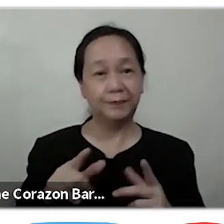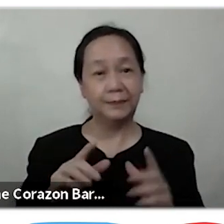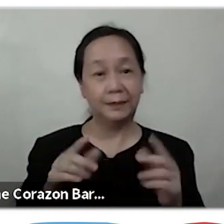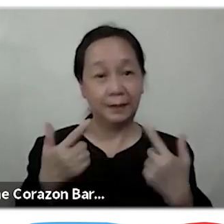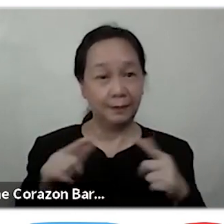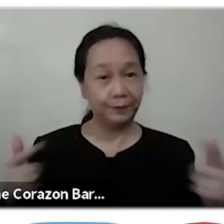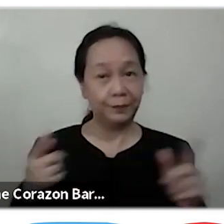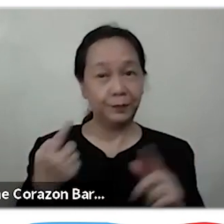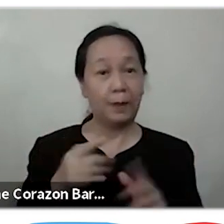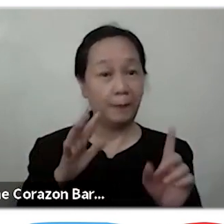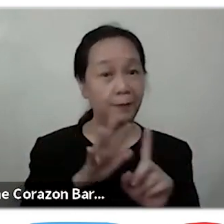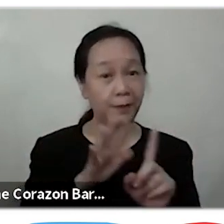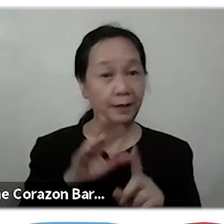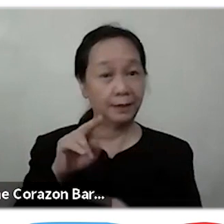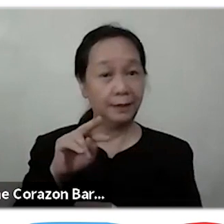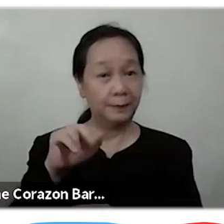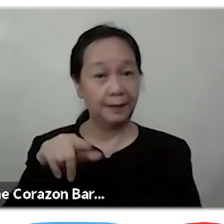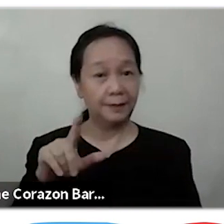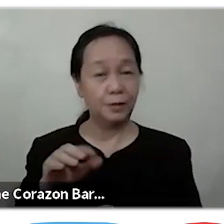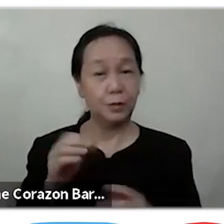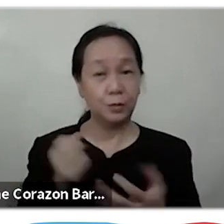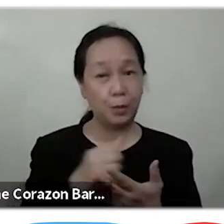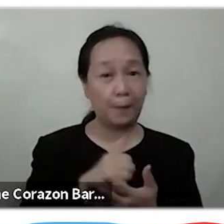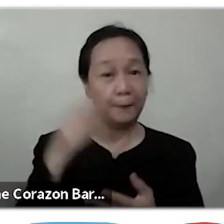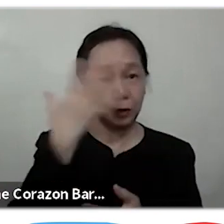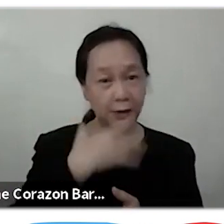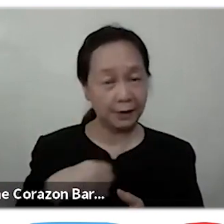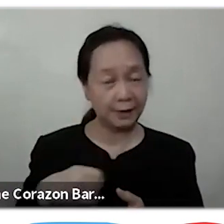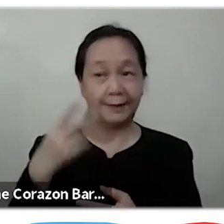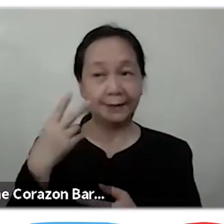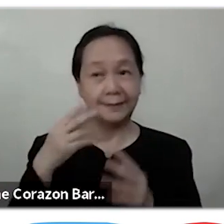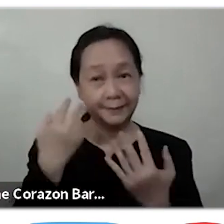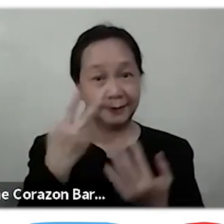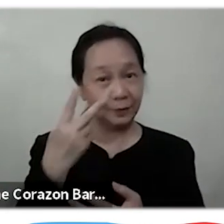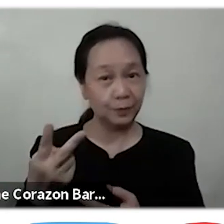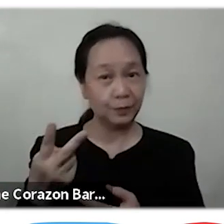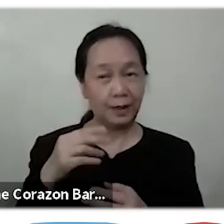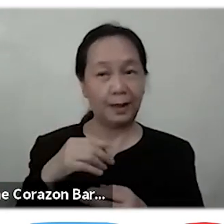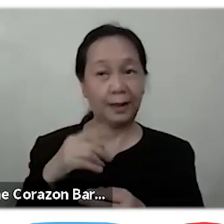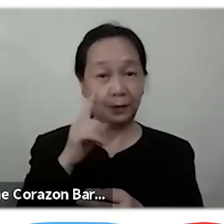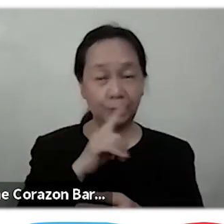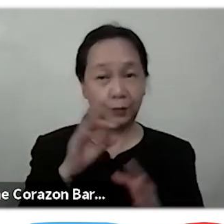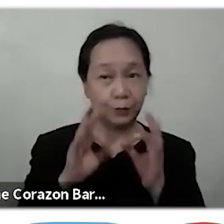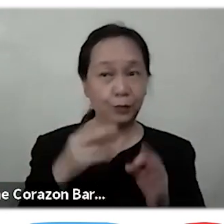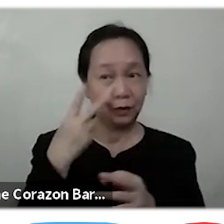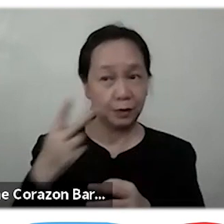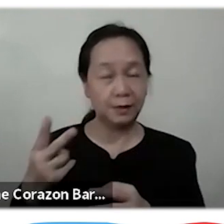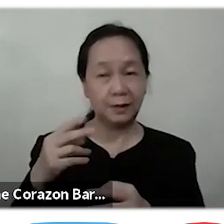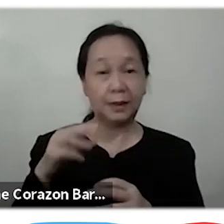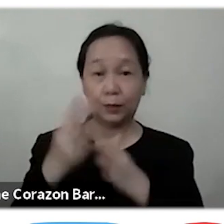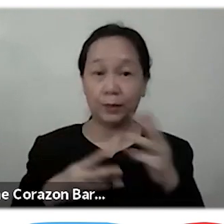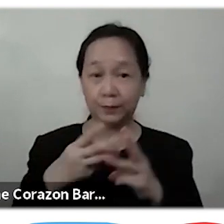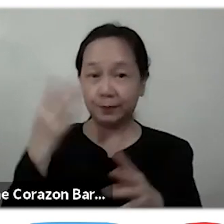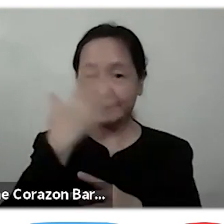the popular Nepali song, and it means beauty lies in your eyes. If you see the world as a beautiful place, then